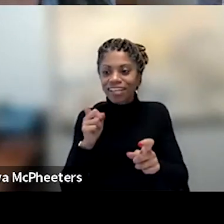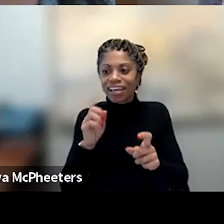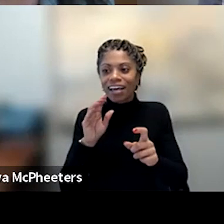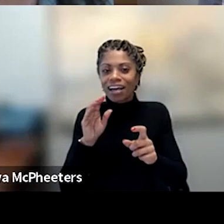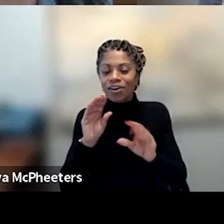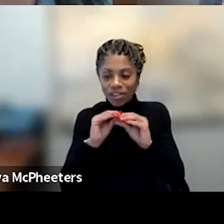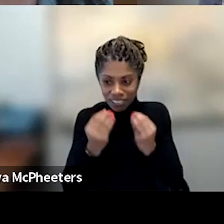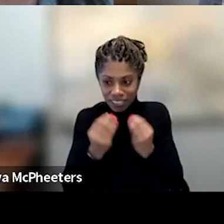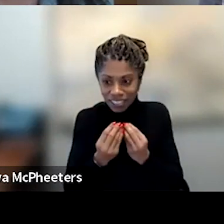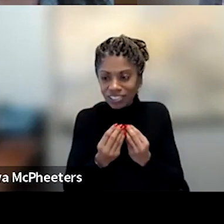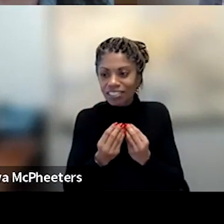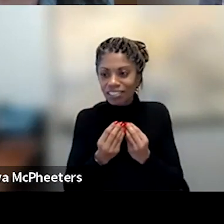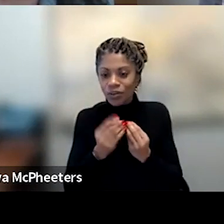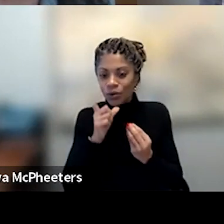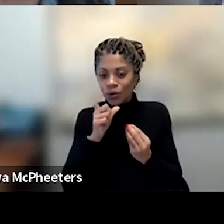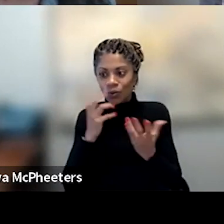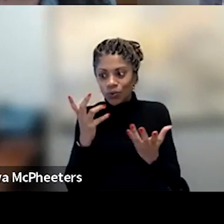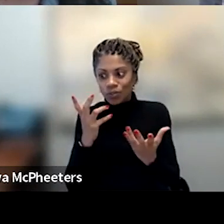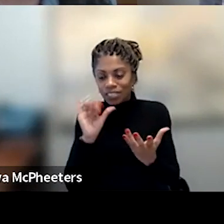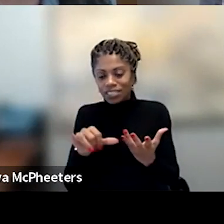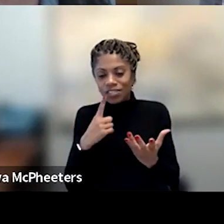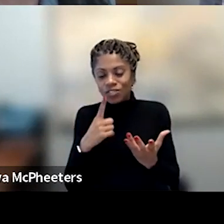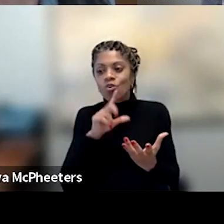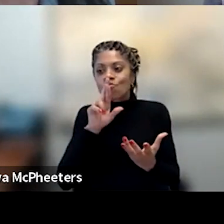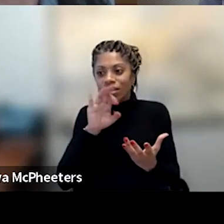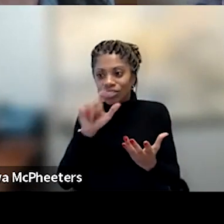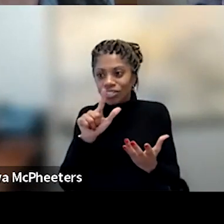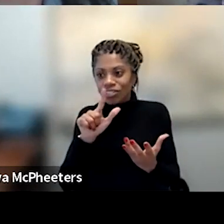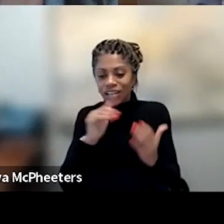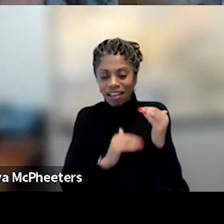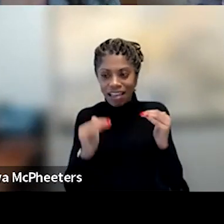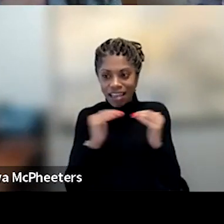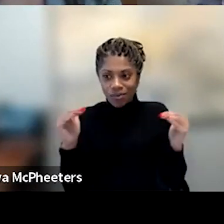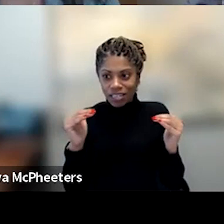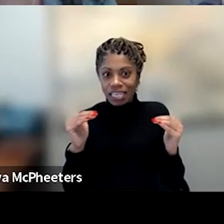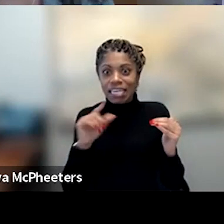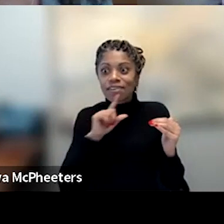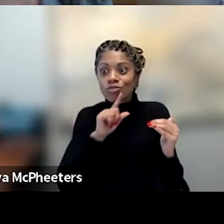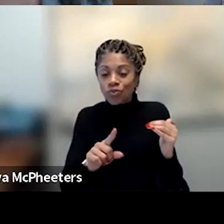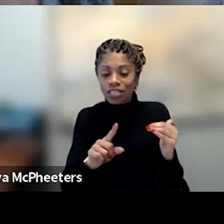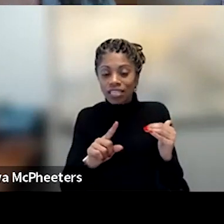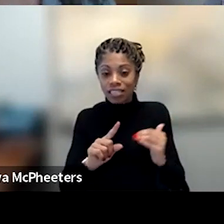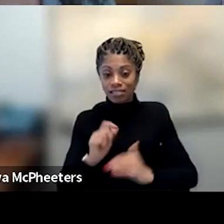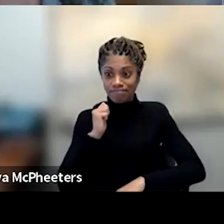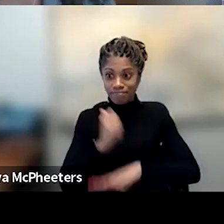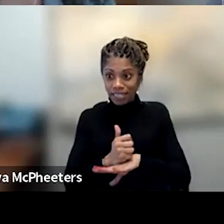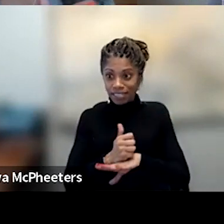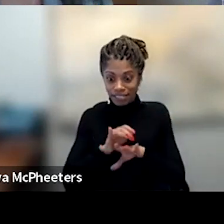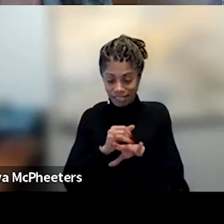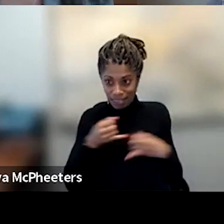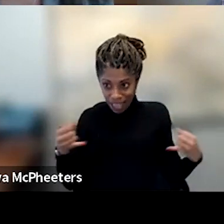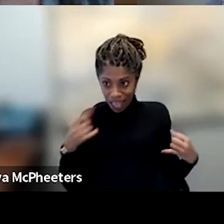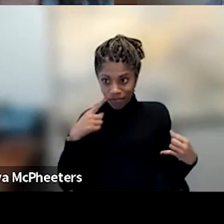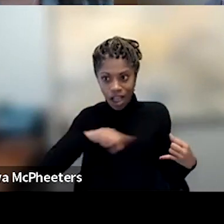are, right? So racial equity is a baseline for our work. And we think about the grant-making side, right? Our colleagues